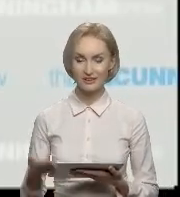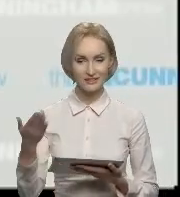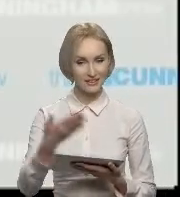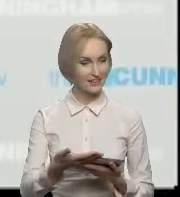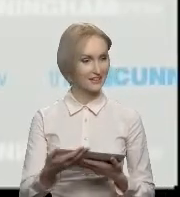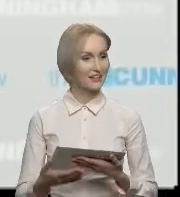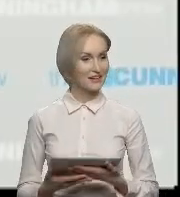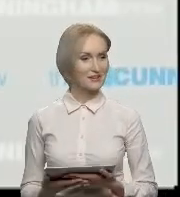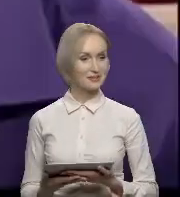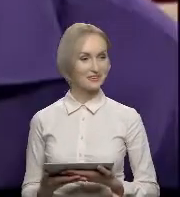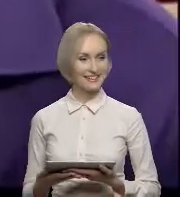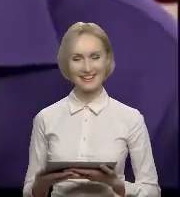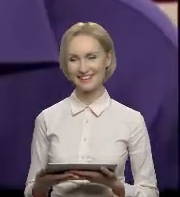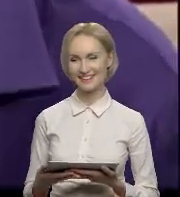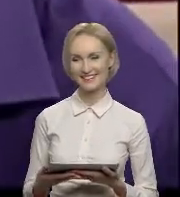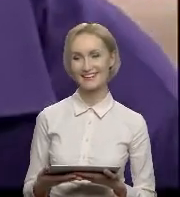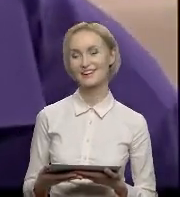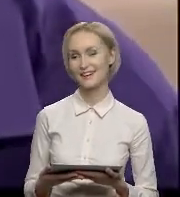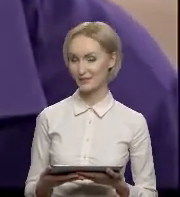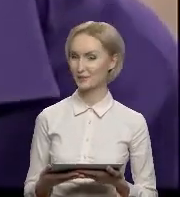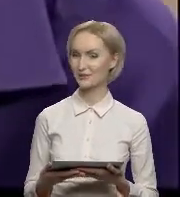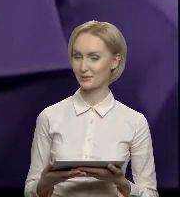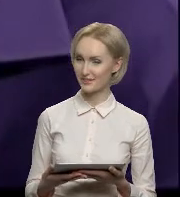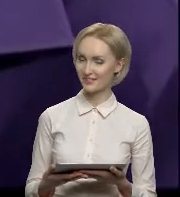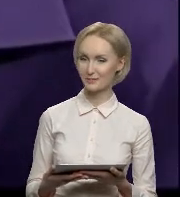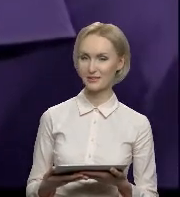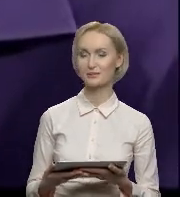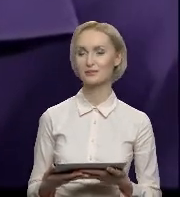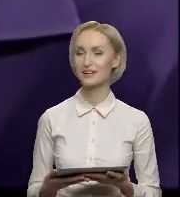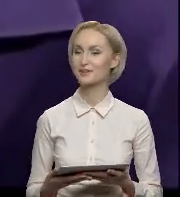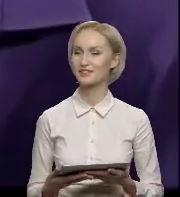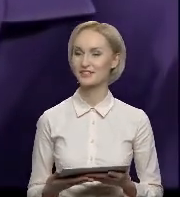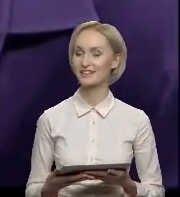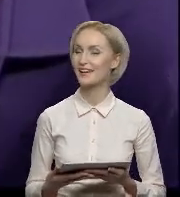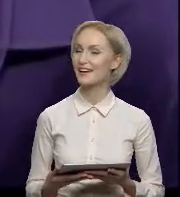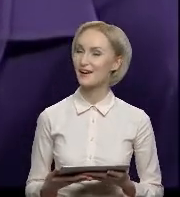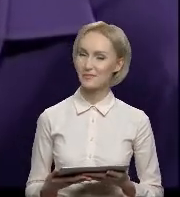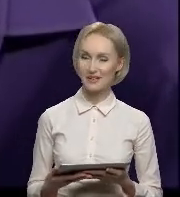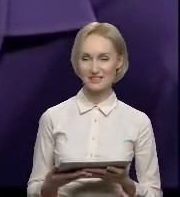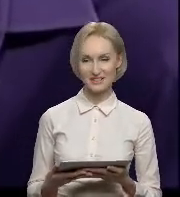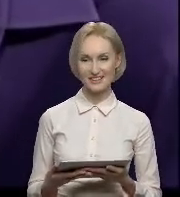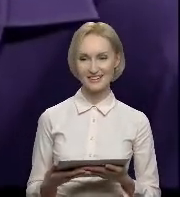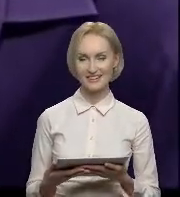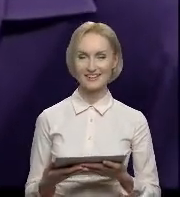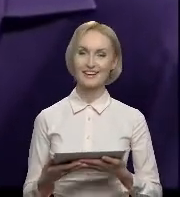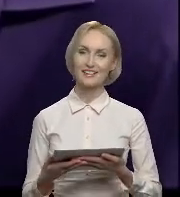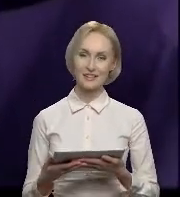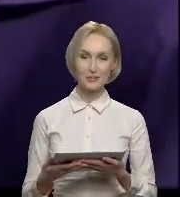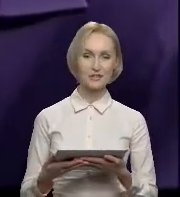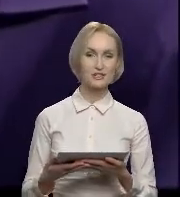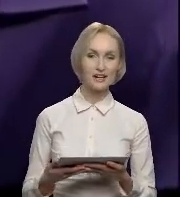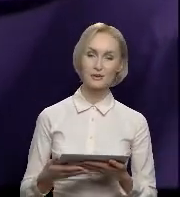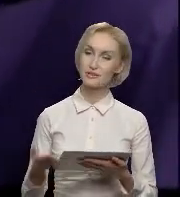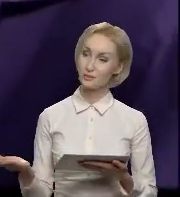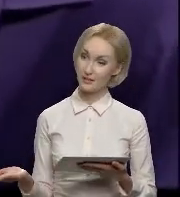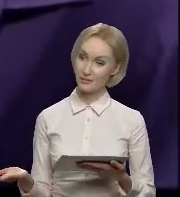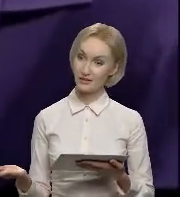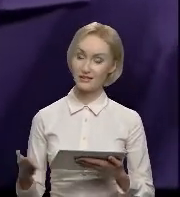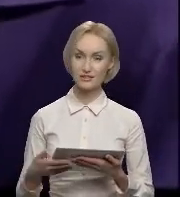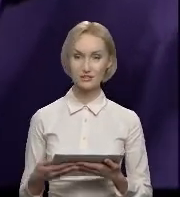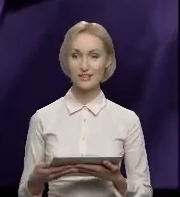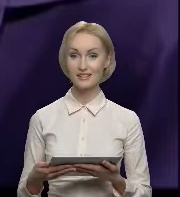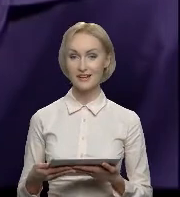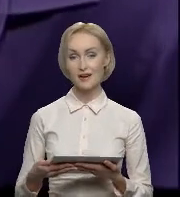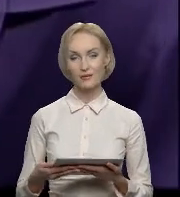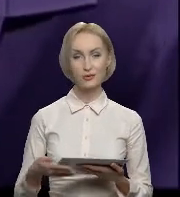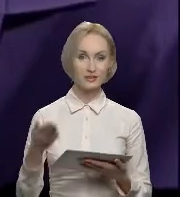look white 3 days after the womb. Where's the facial features? Where's the skin tone? Your nose is the skin tone. Really? All your kids got the